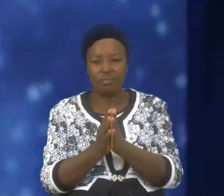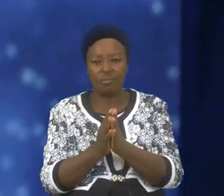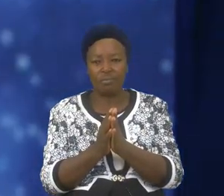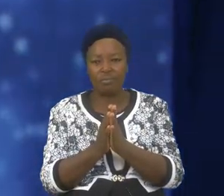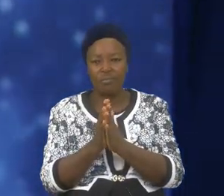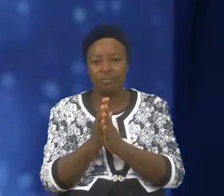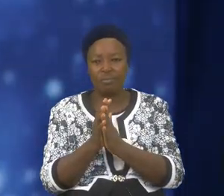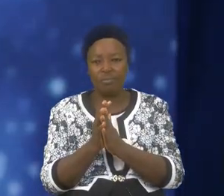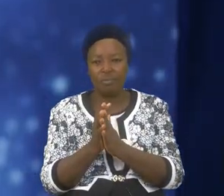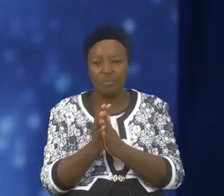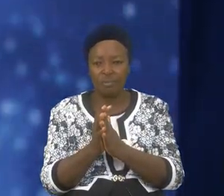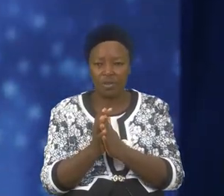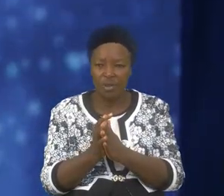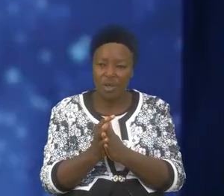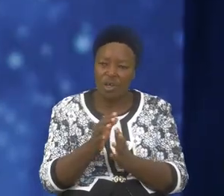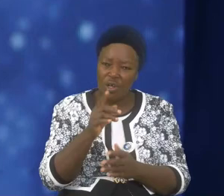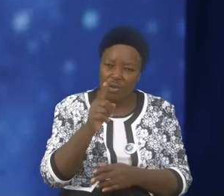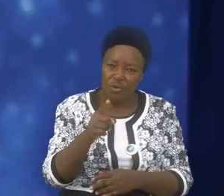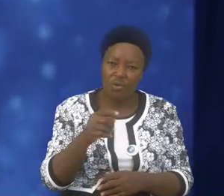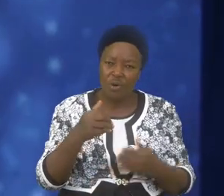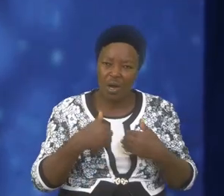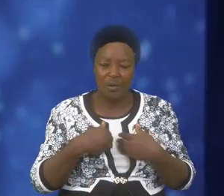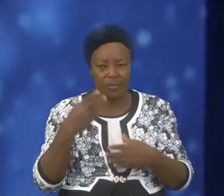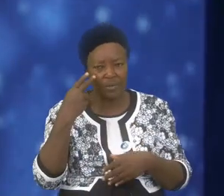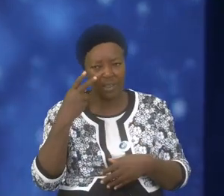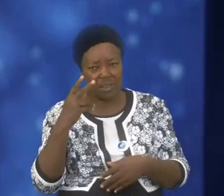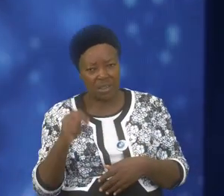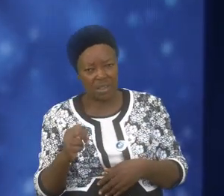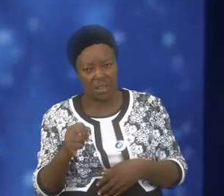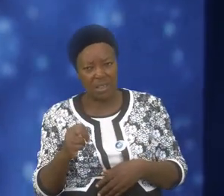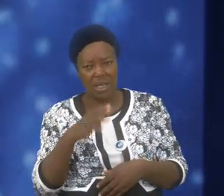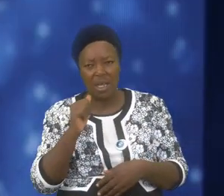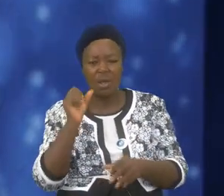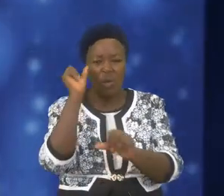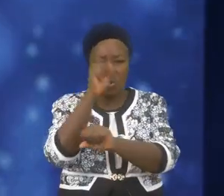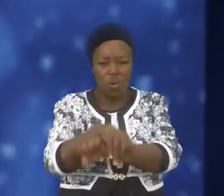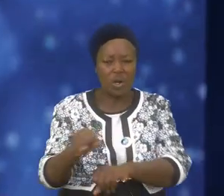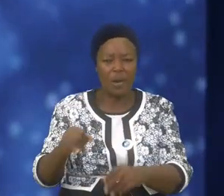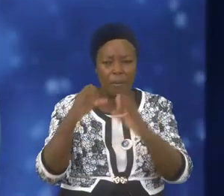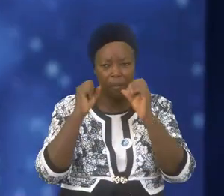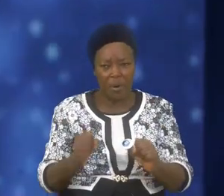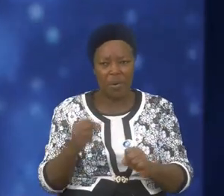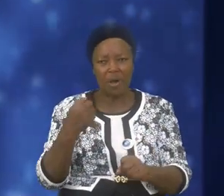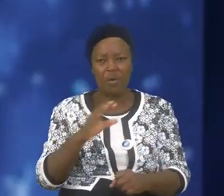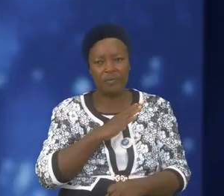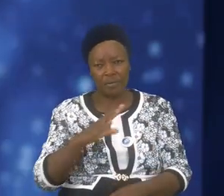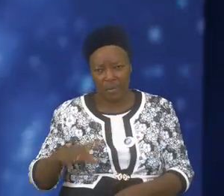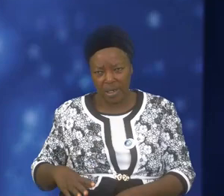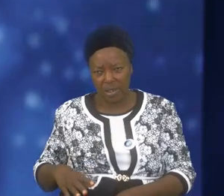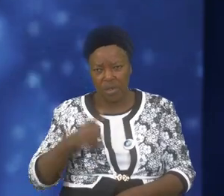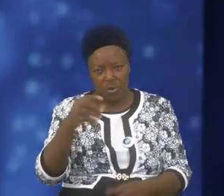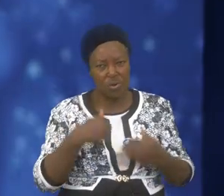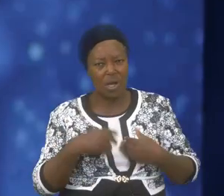the conquering power of Christ. You have seen the saving power